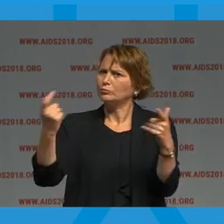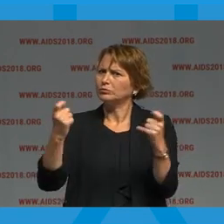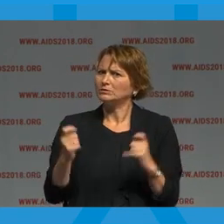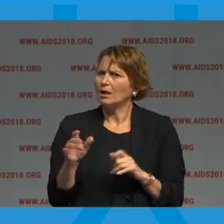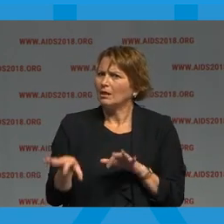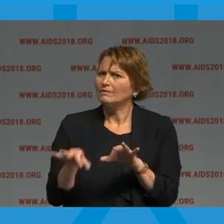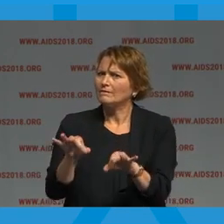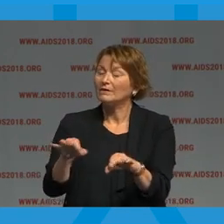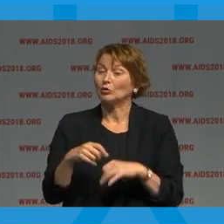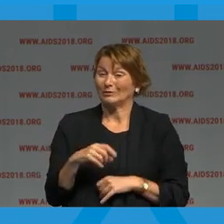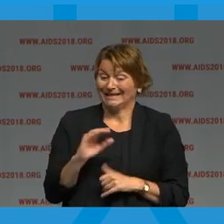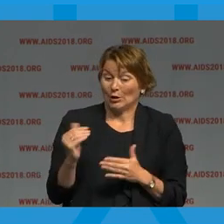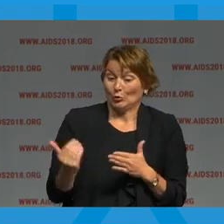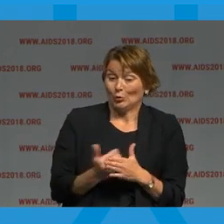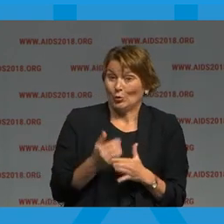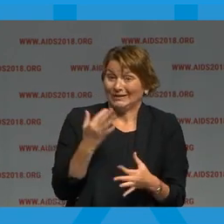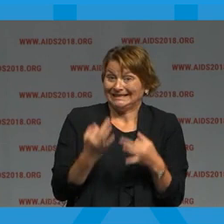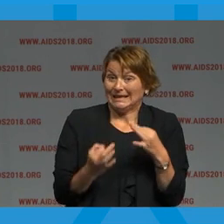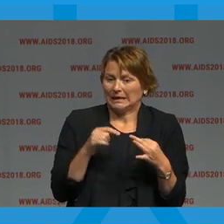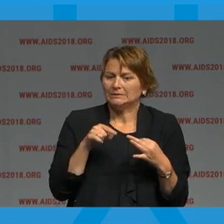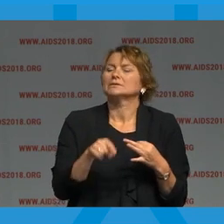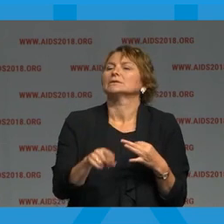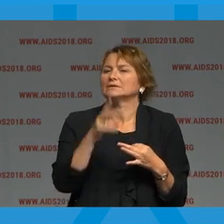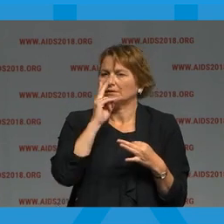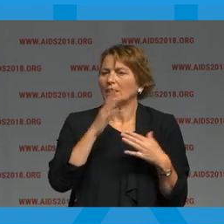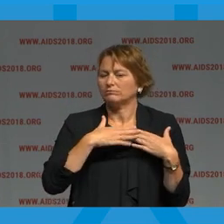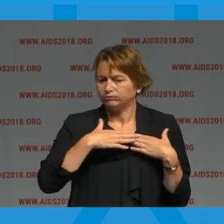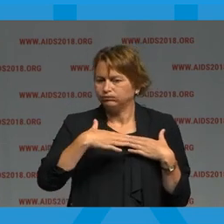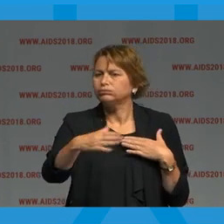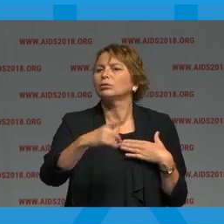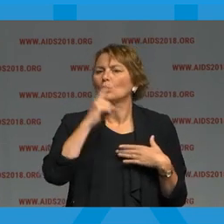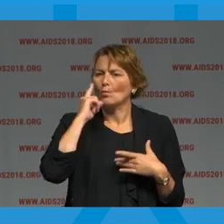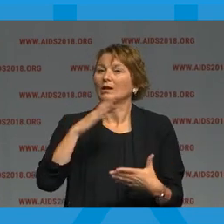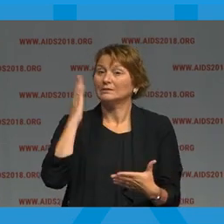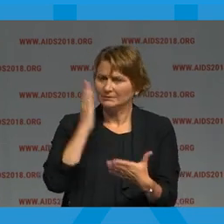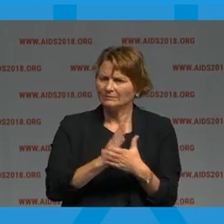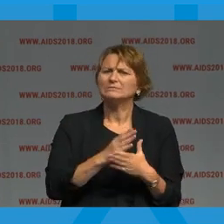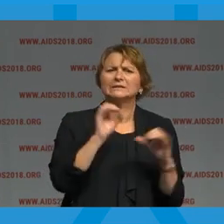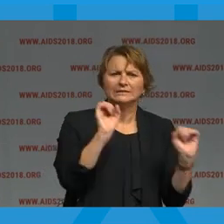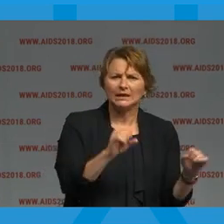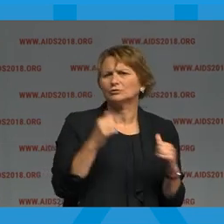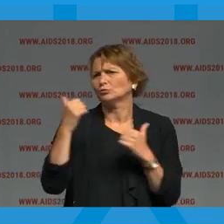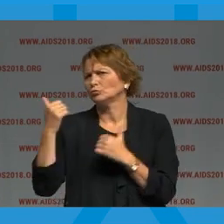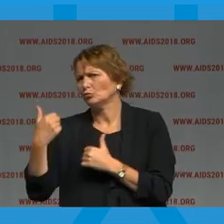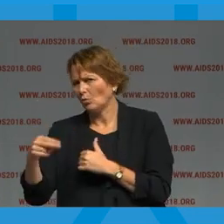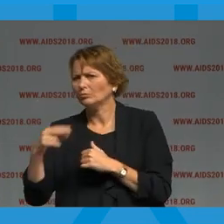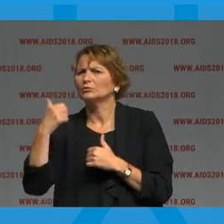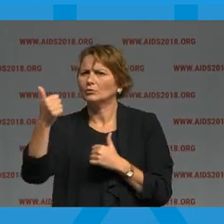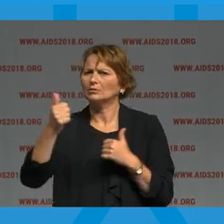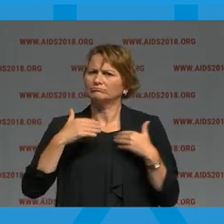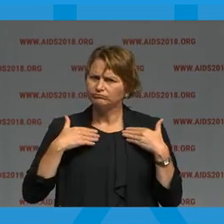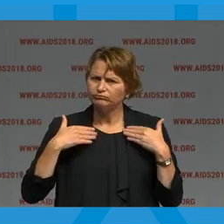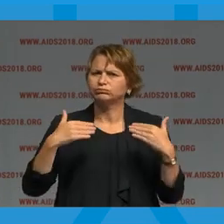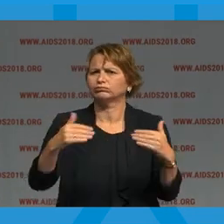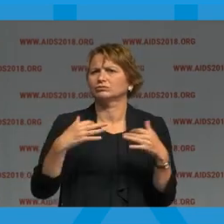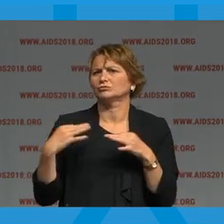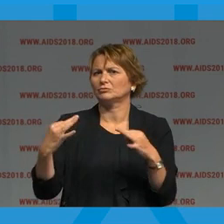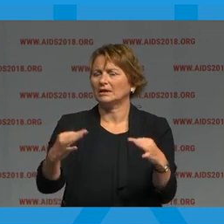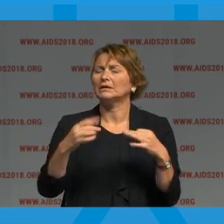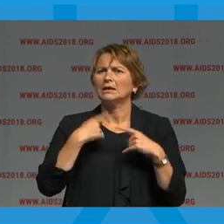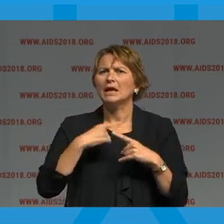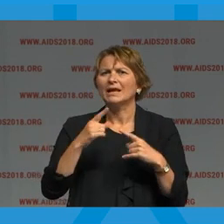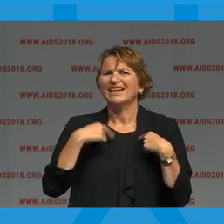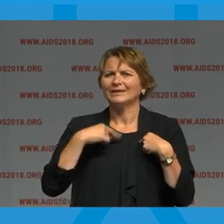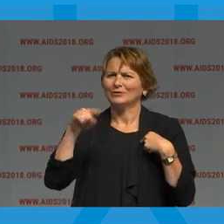couple of trials that are moving forward in order to establish definitely if this is a strategy that we can pursue and really change the